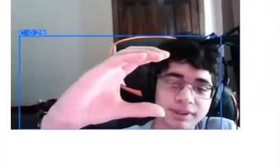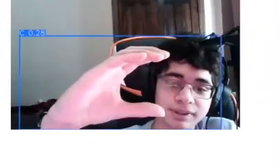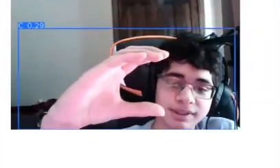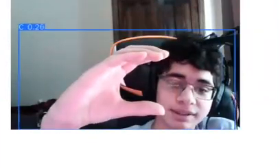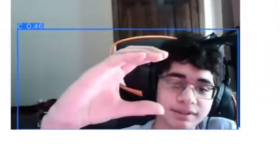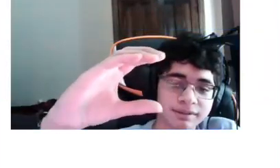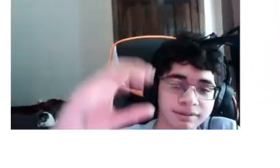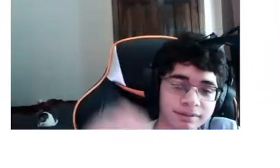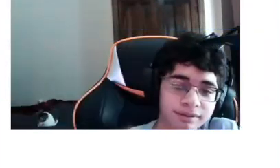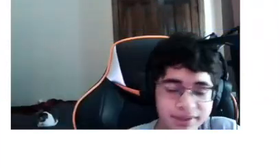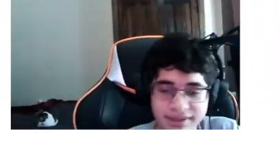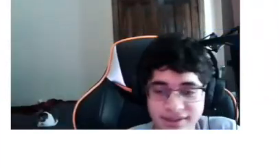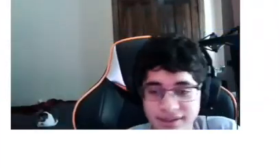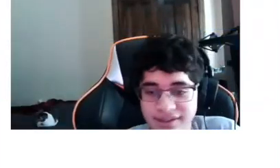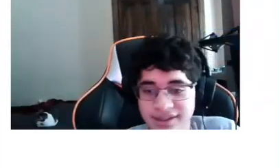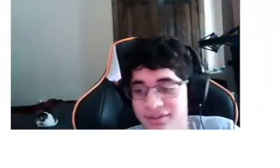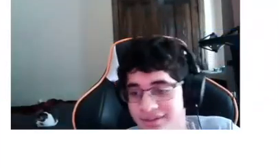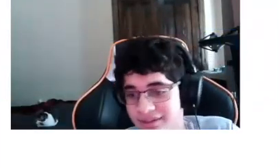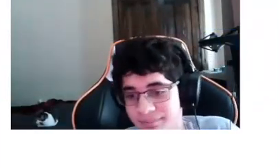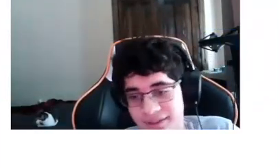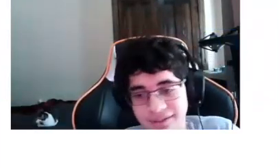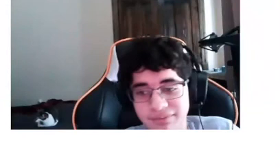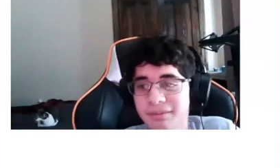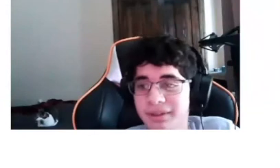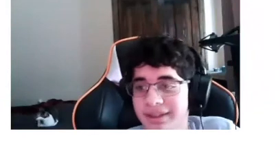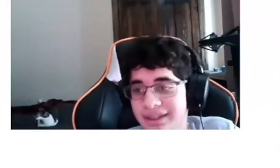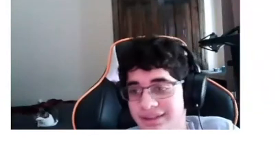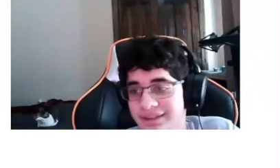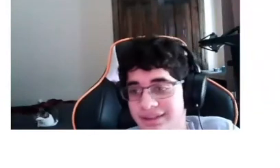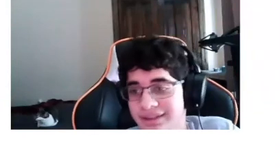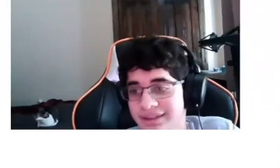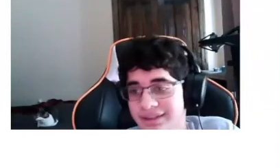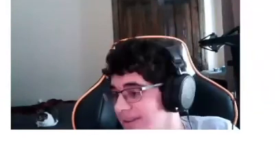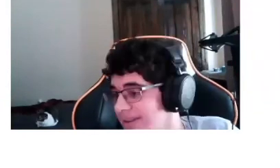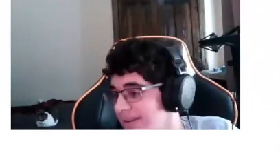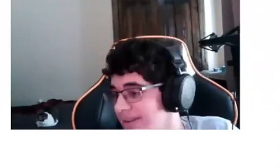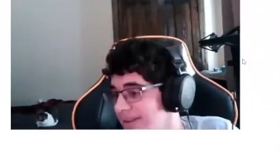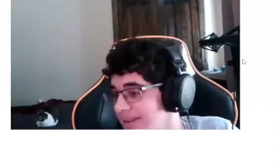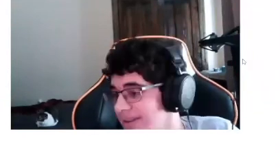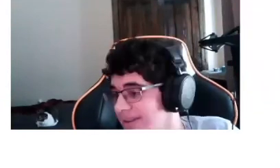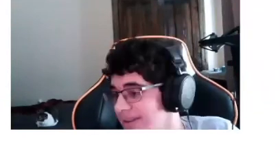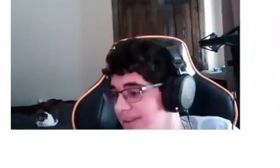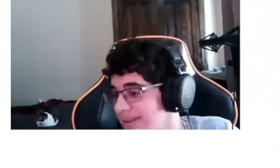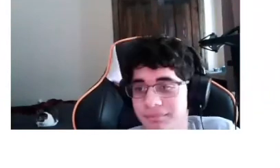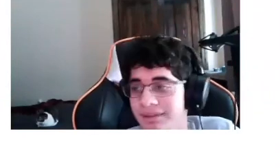a C because it's not used to being on video, but that's basically our